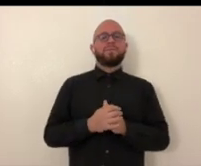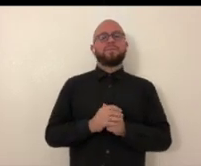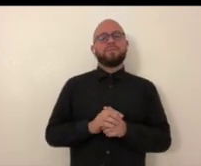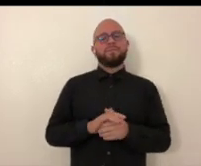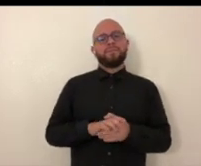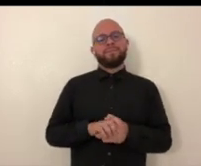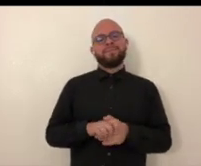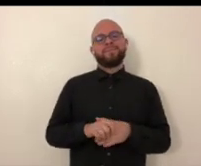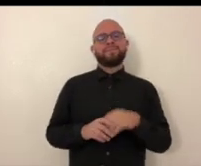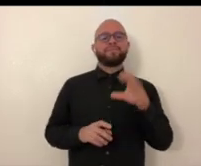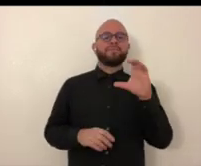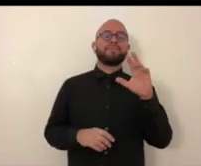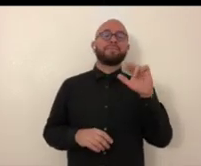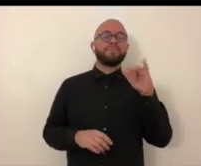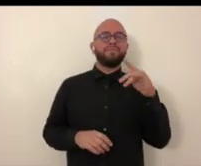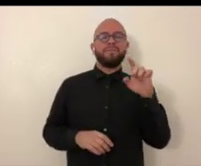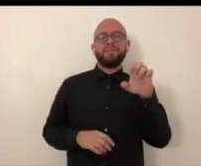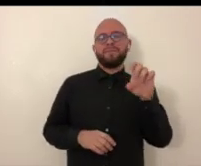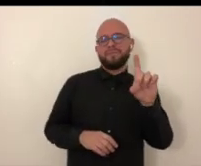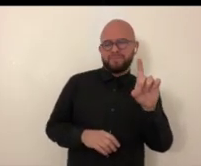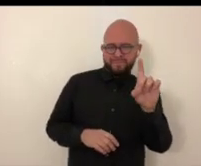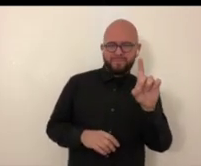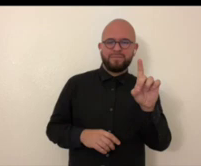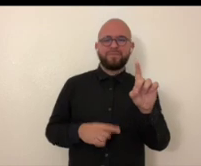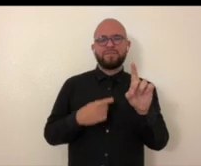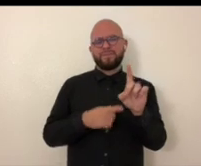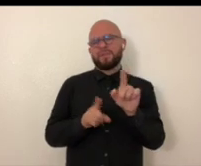thing. So I thought that was interesting.